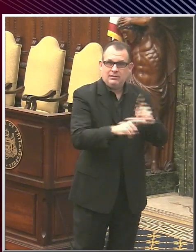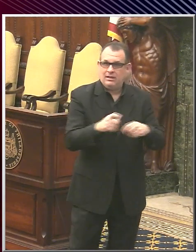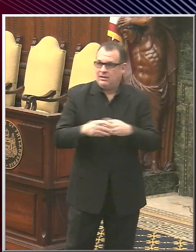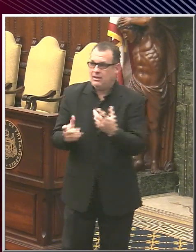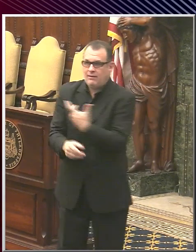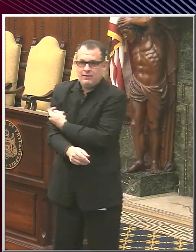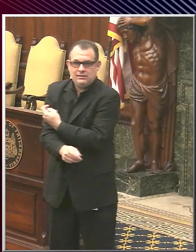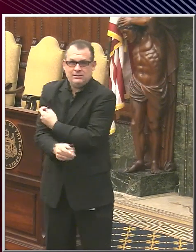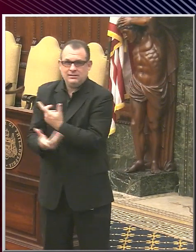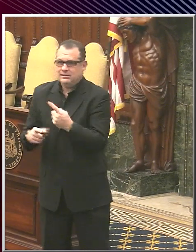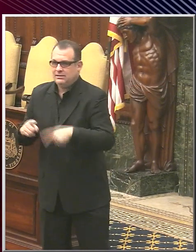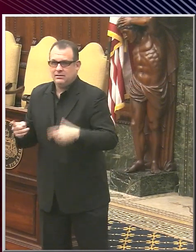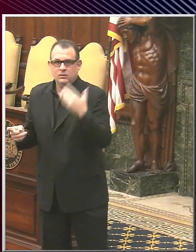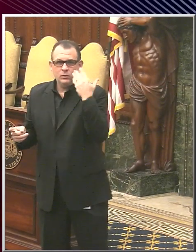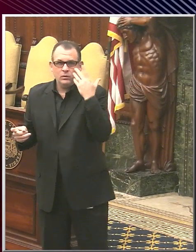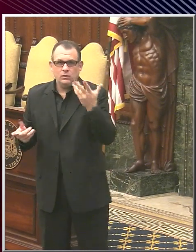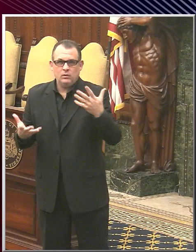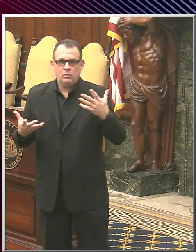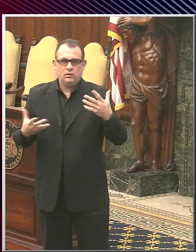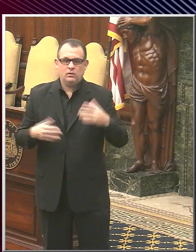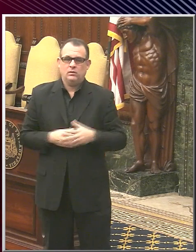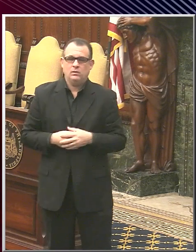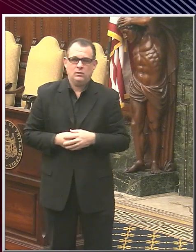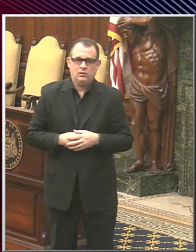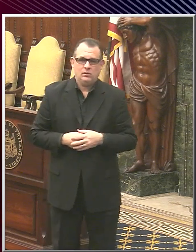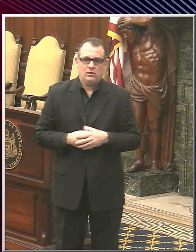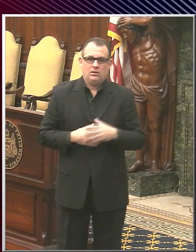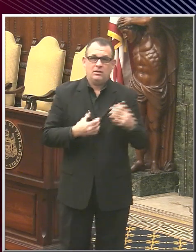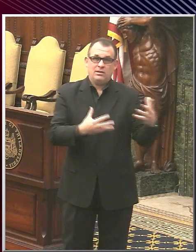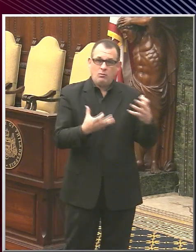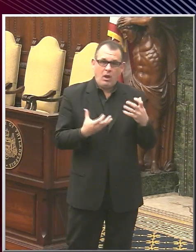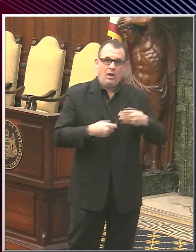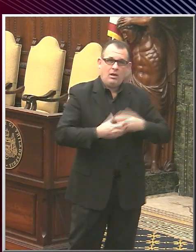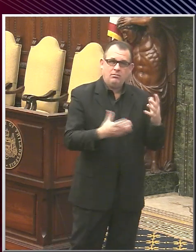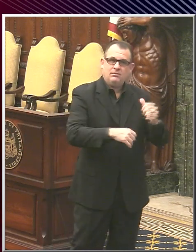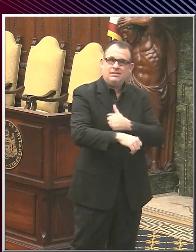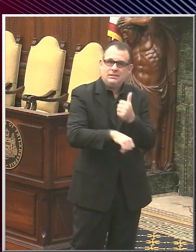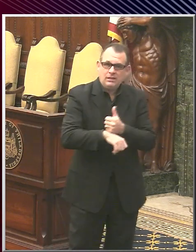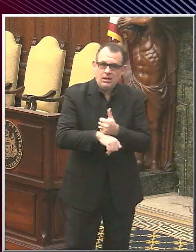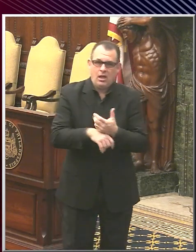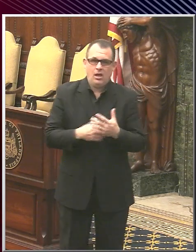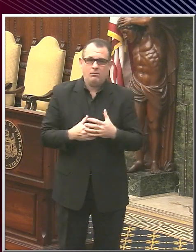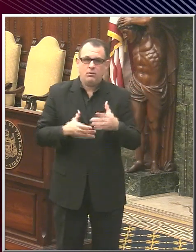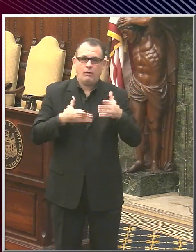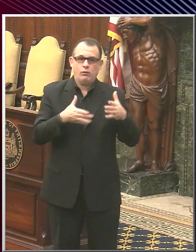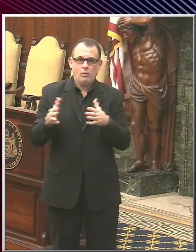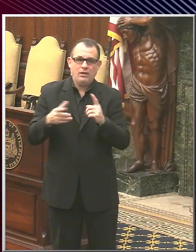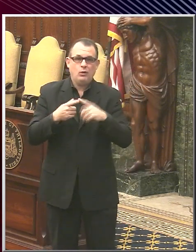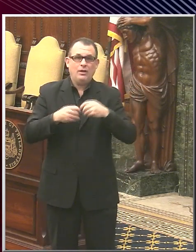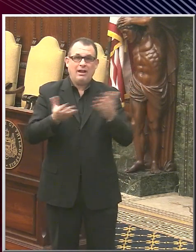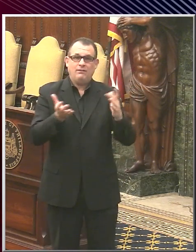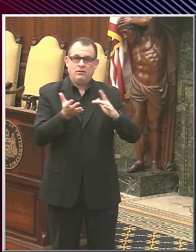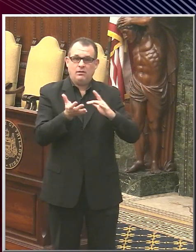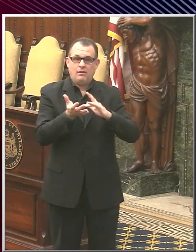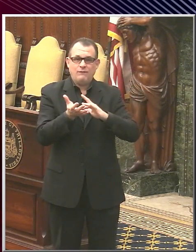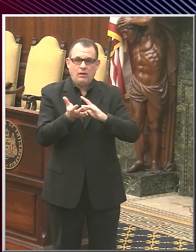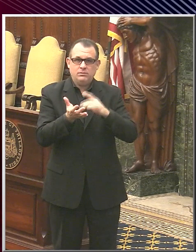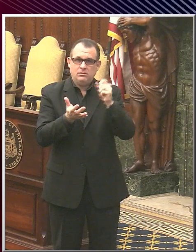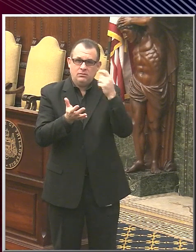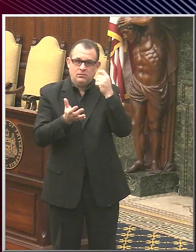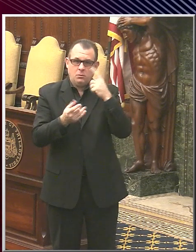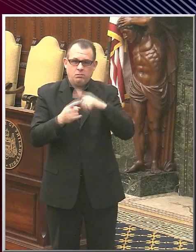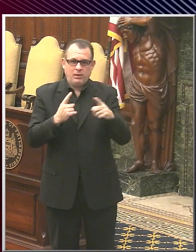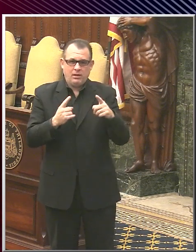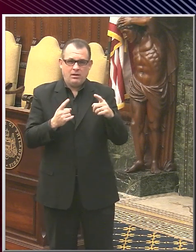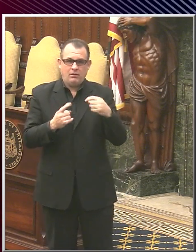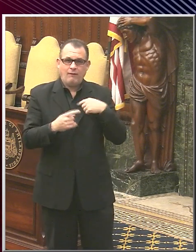to set up clinical operations to deliver the vaccine, but the money hasn't come here yet. So we haven't gotten out to everybody yet, but I